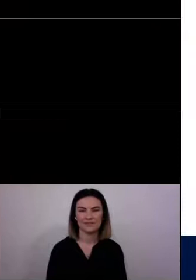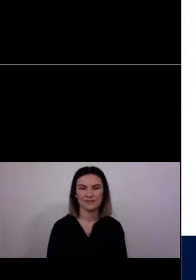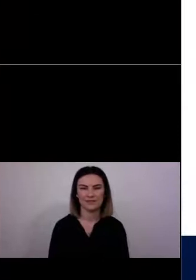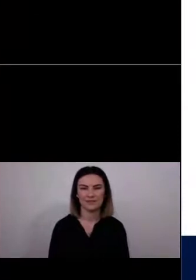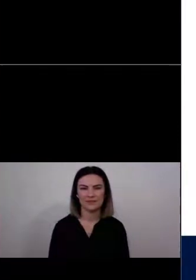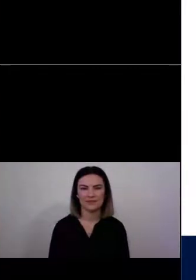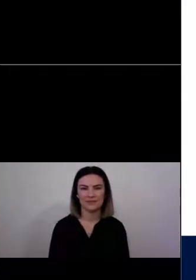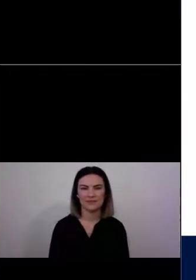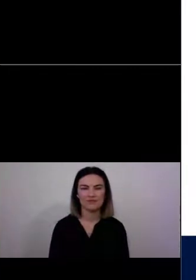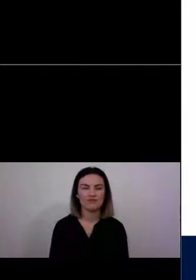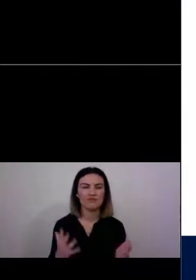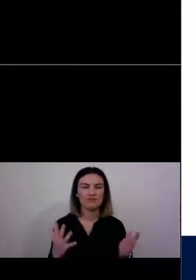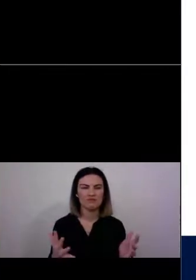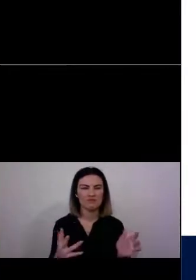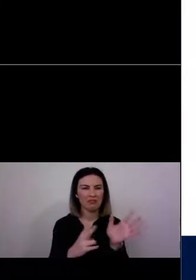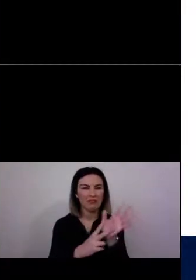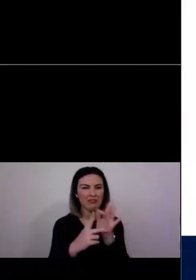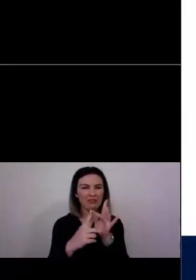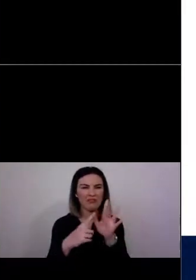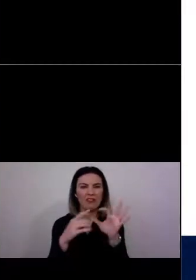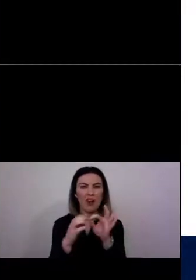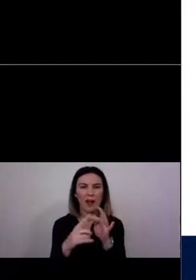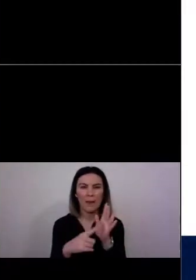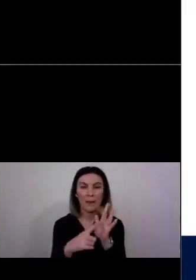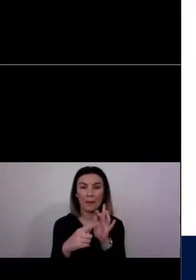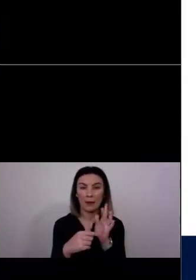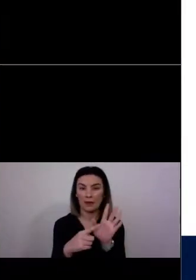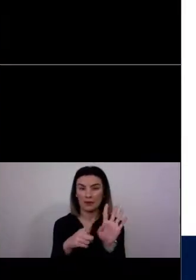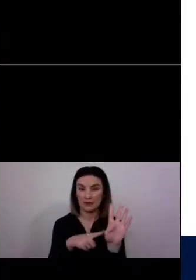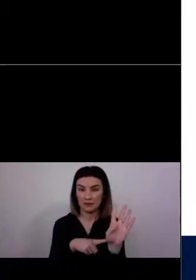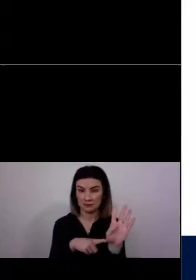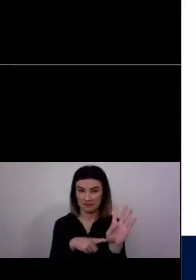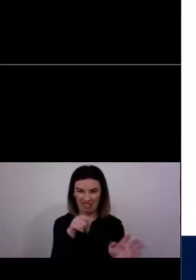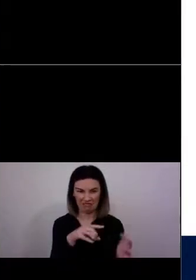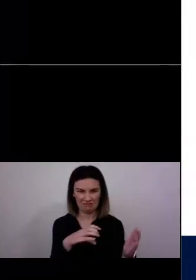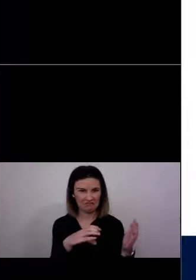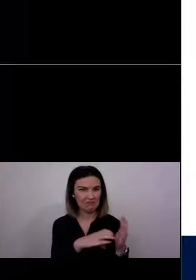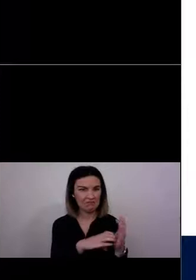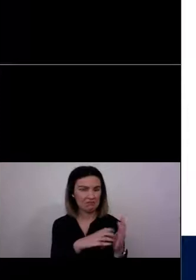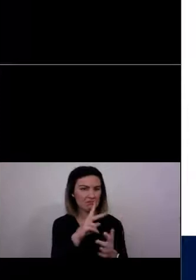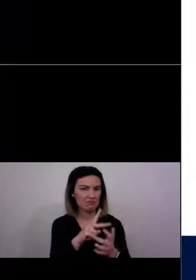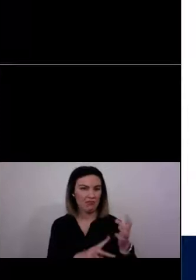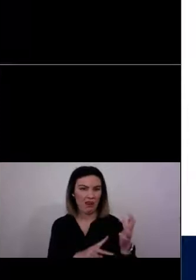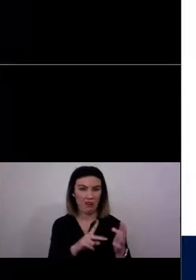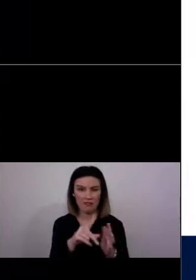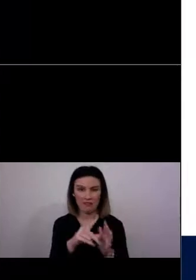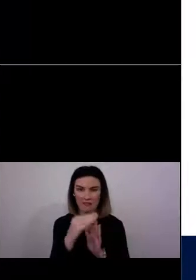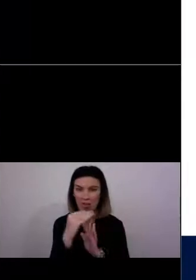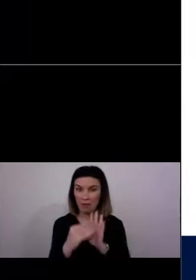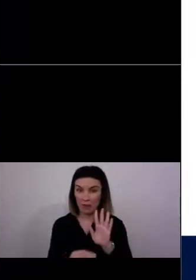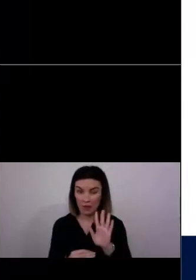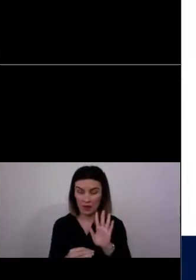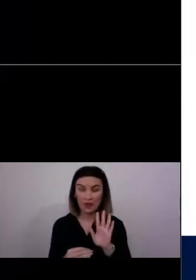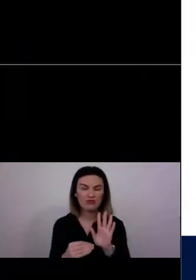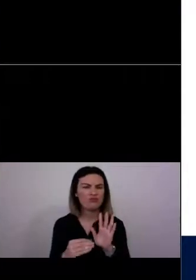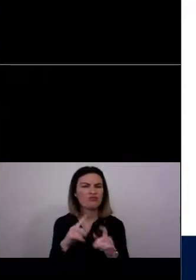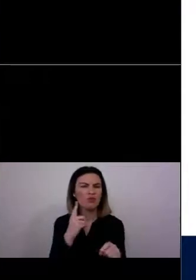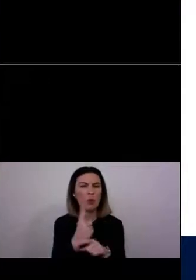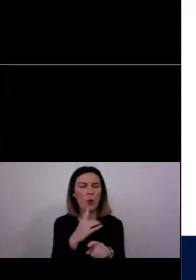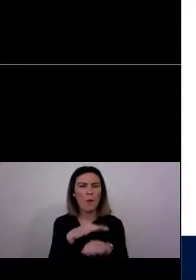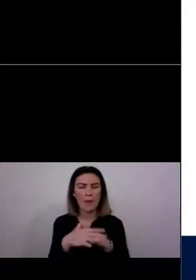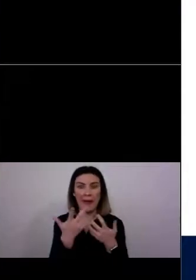So viability section of the application will go over your ability to deliver the project.